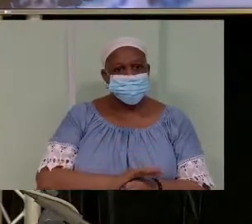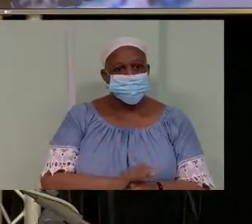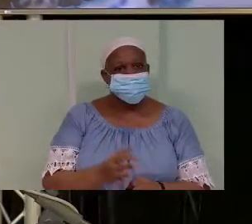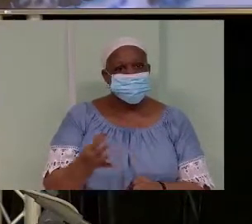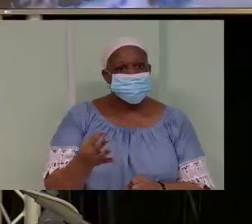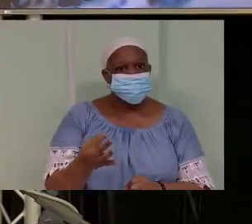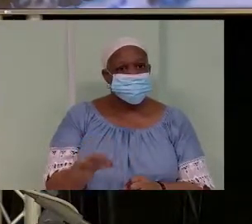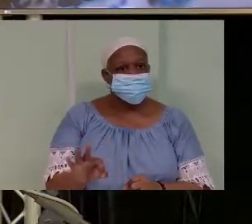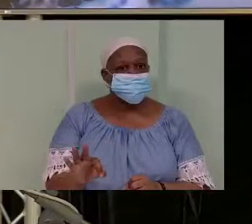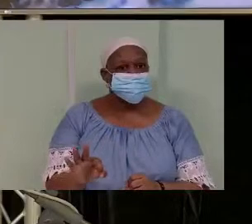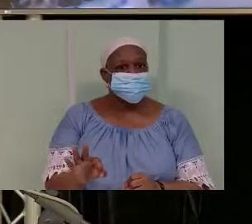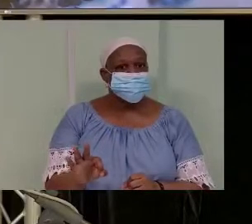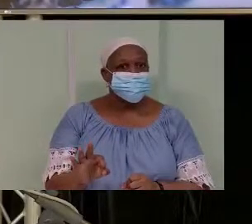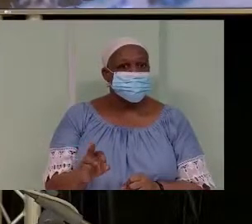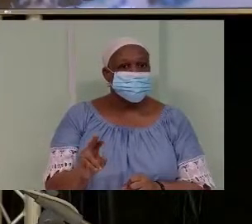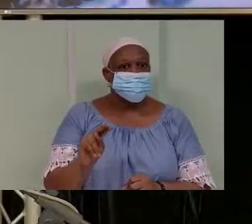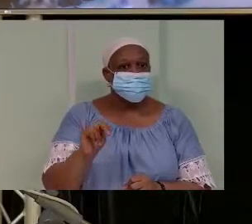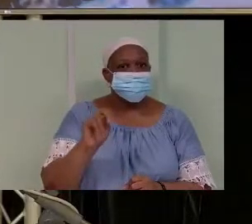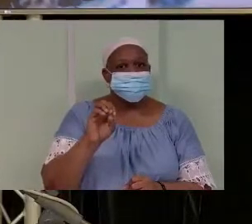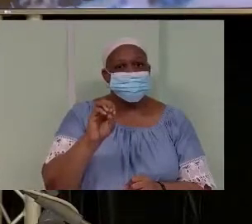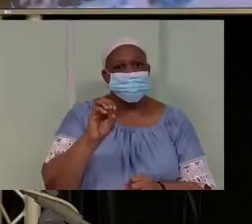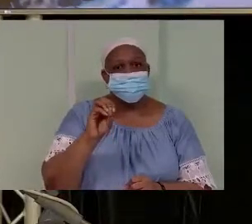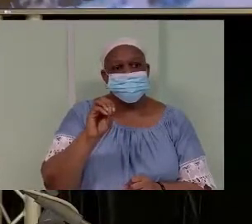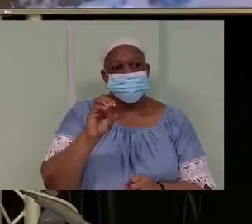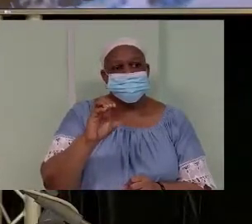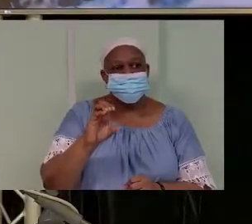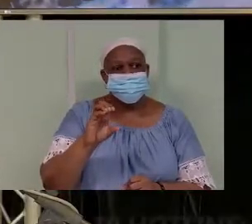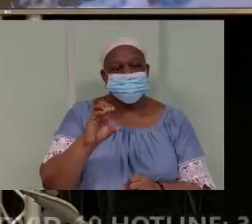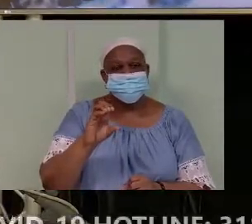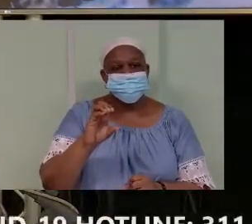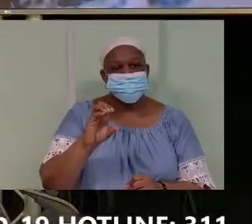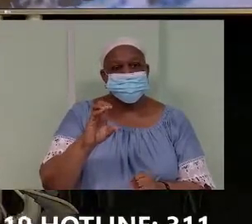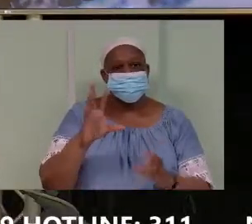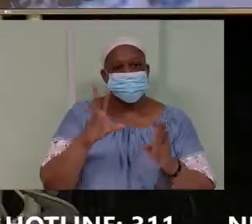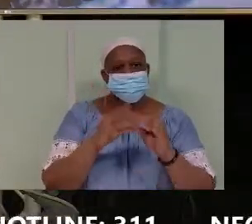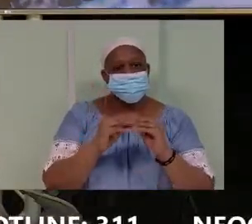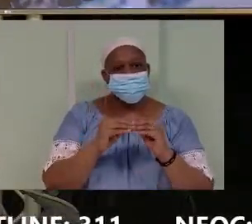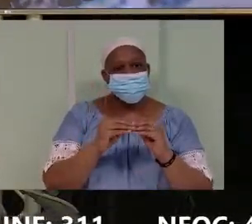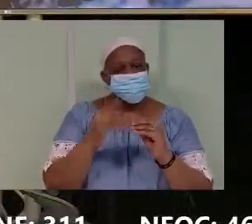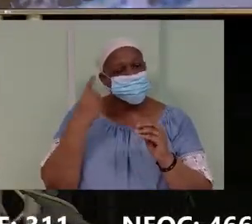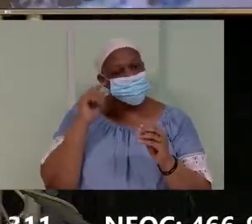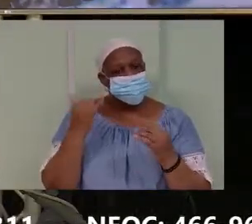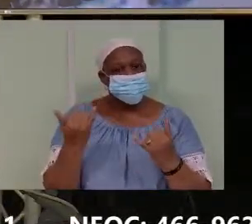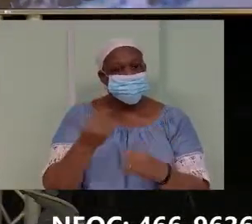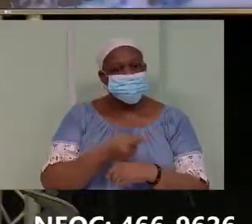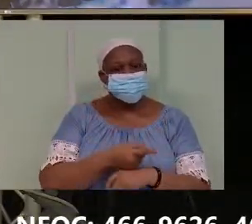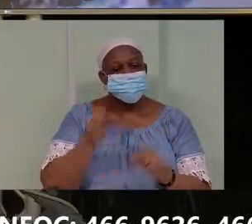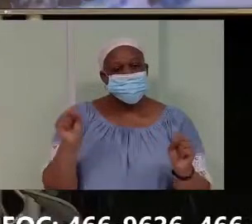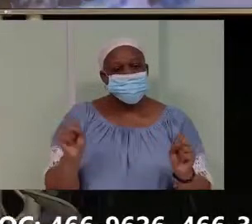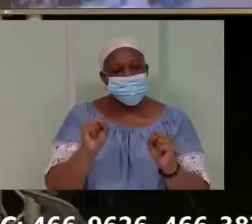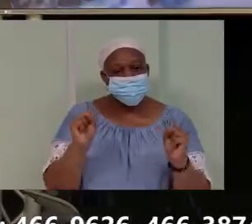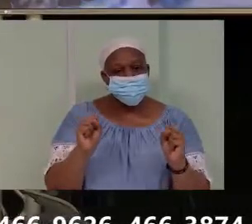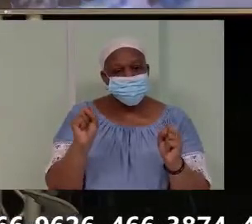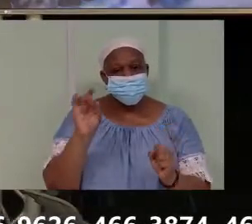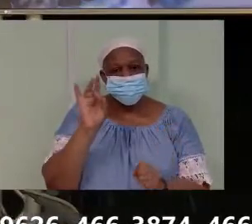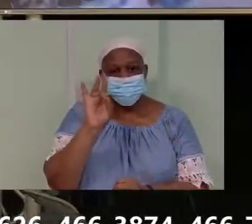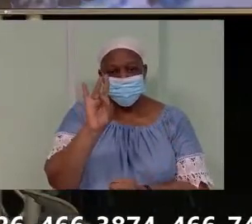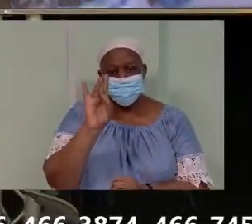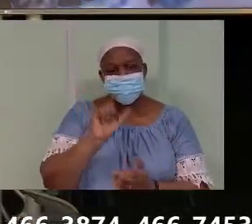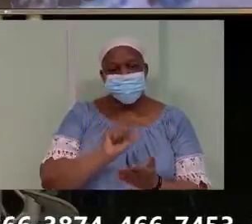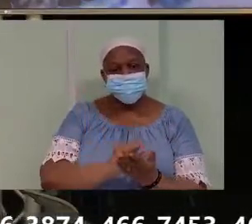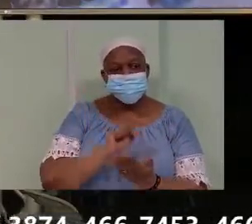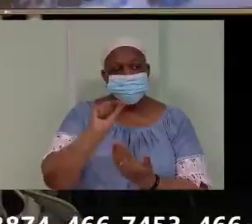COVID-19, the National Emergency Operations Center briefing for today, Saturday, 8th